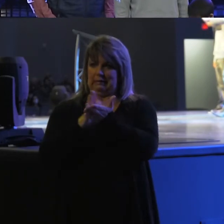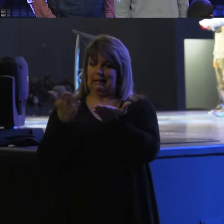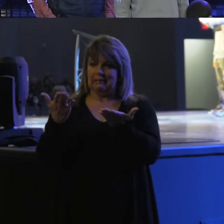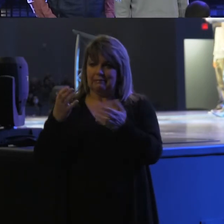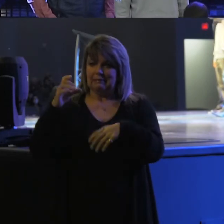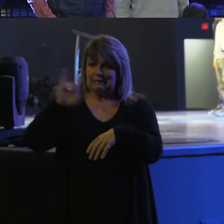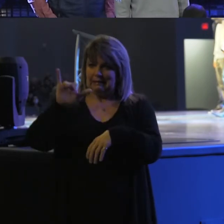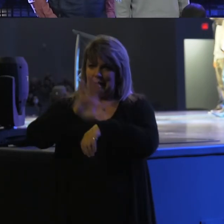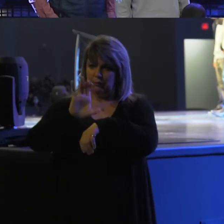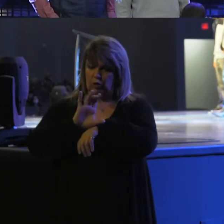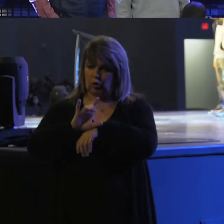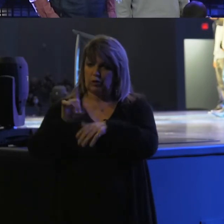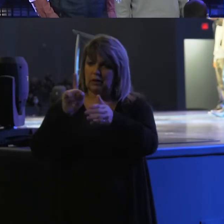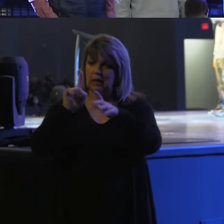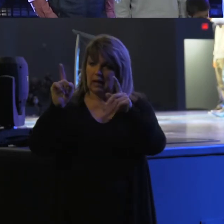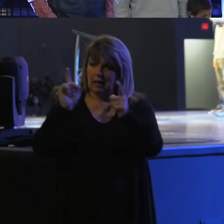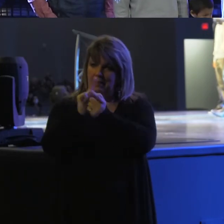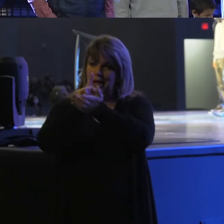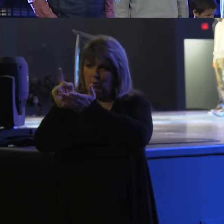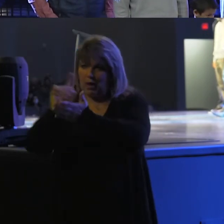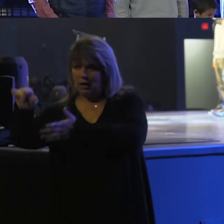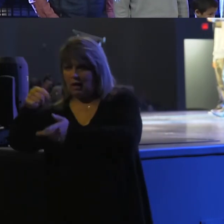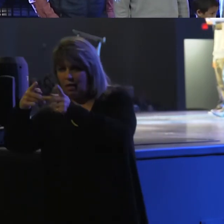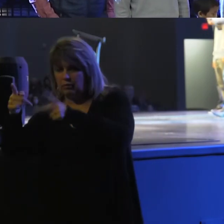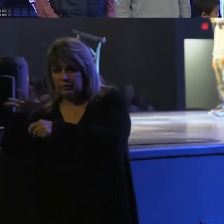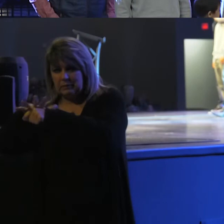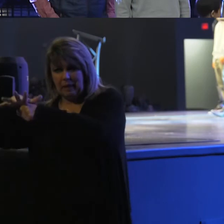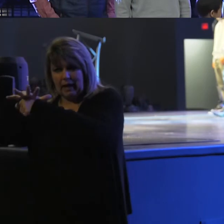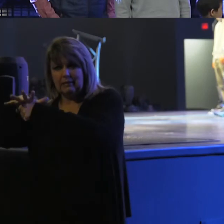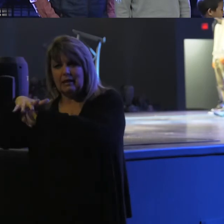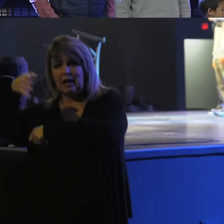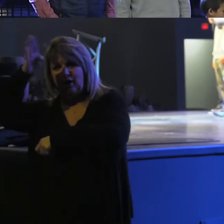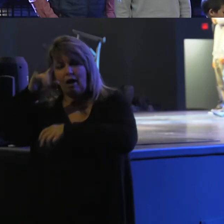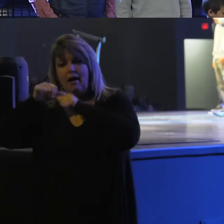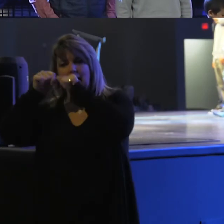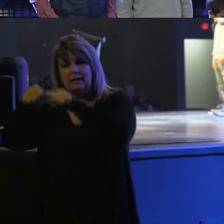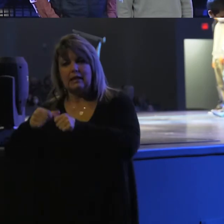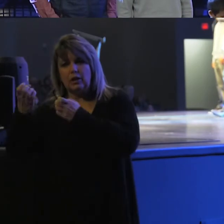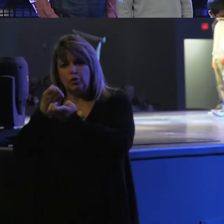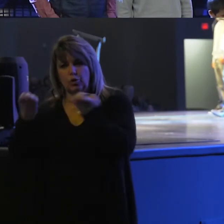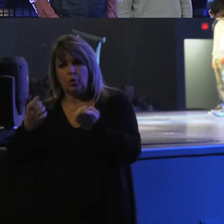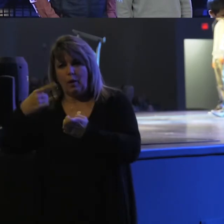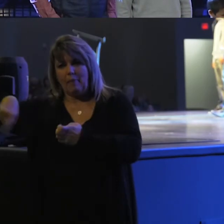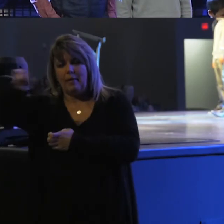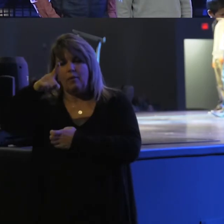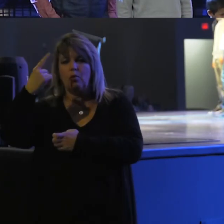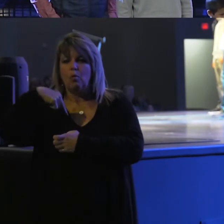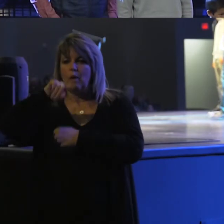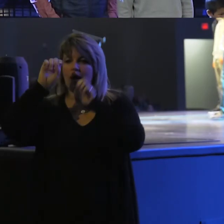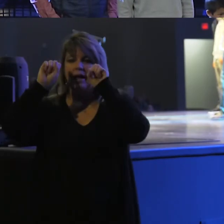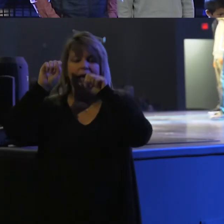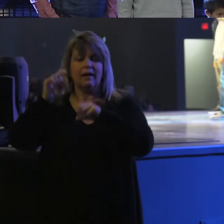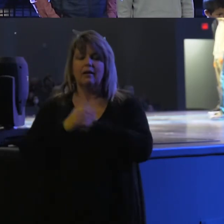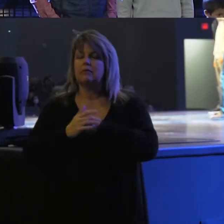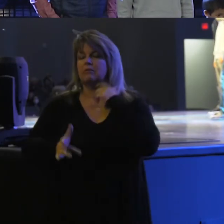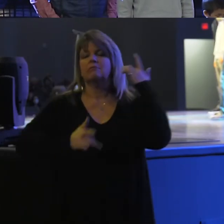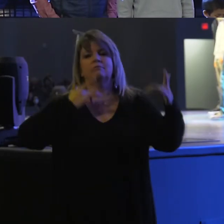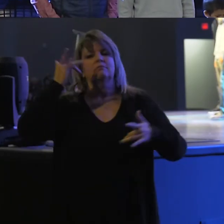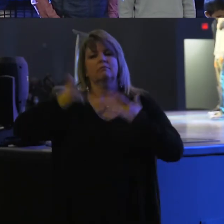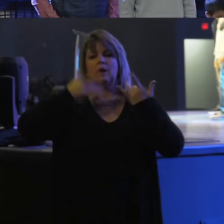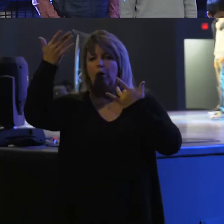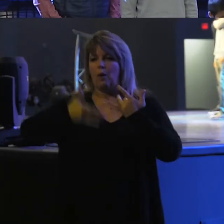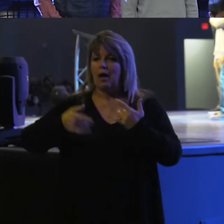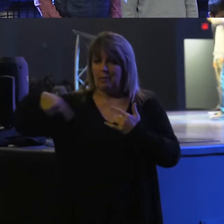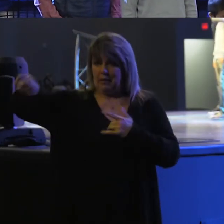that's beginning to meet weekly in another space. And as God continues to equip them, we couldn't be more happy to